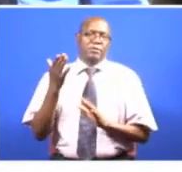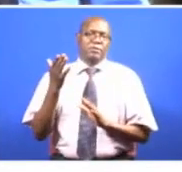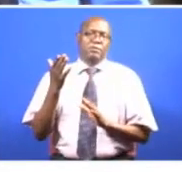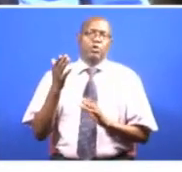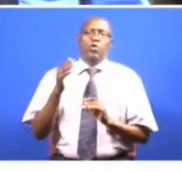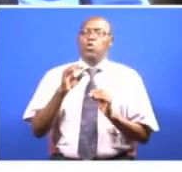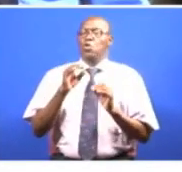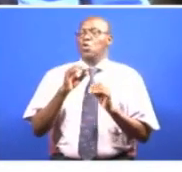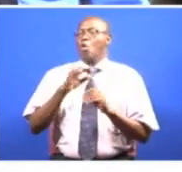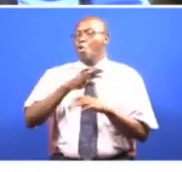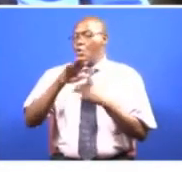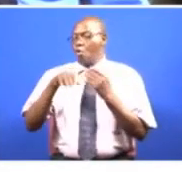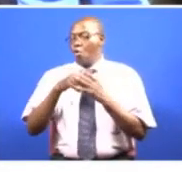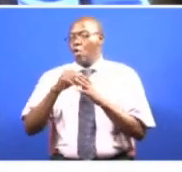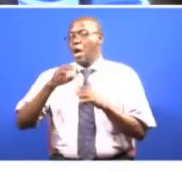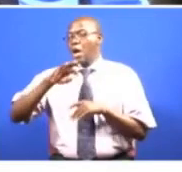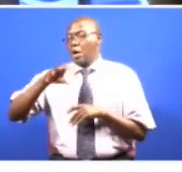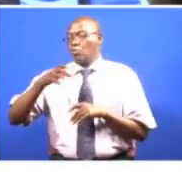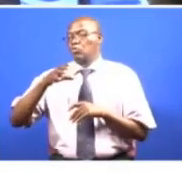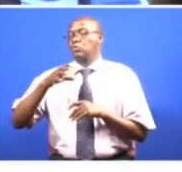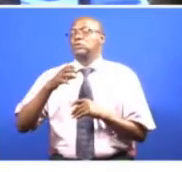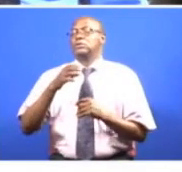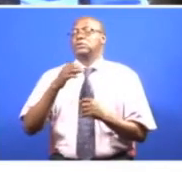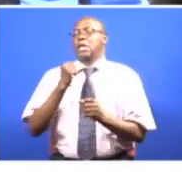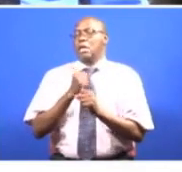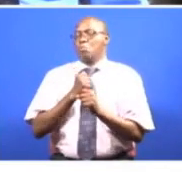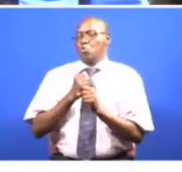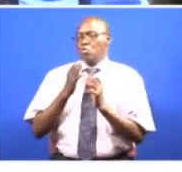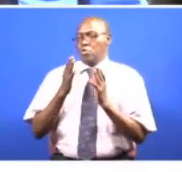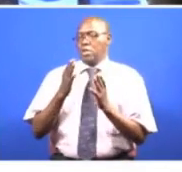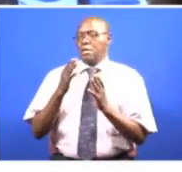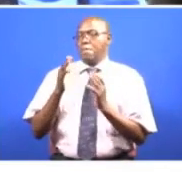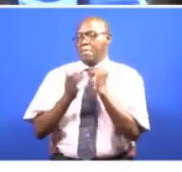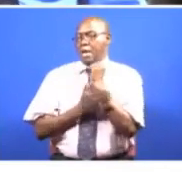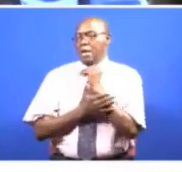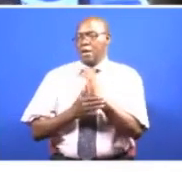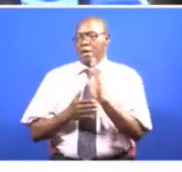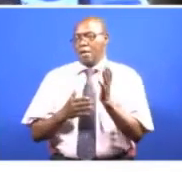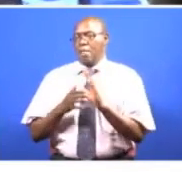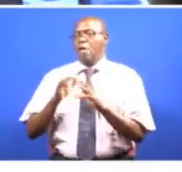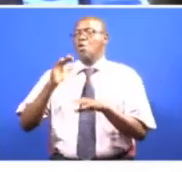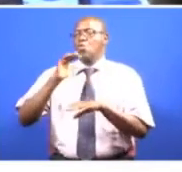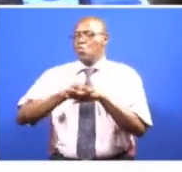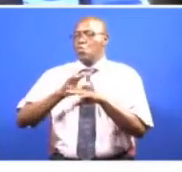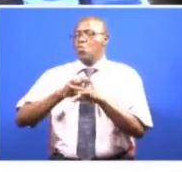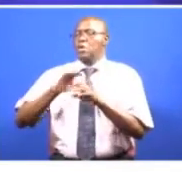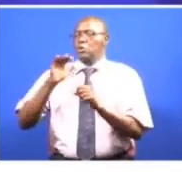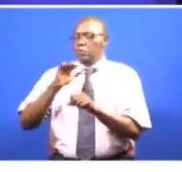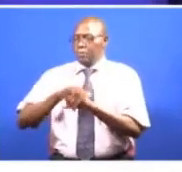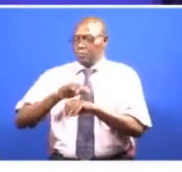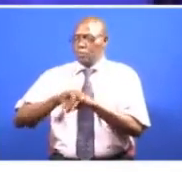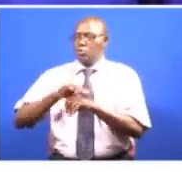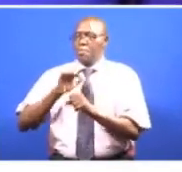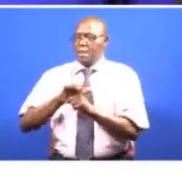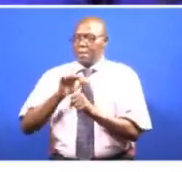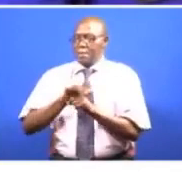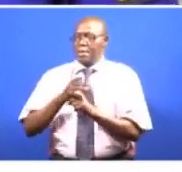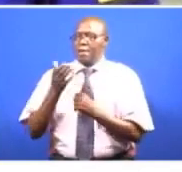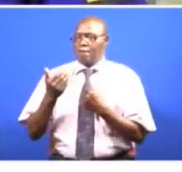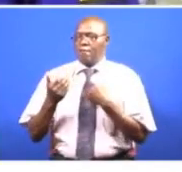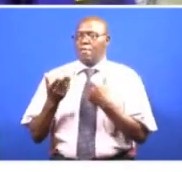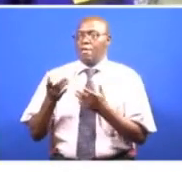bad. There are so many very good county employees doing a good job in Muranga County government. But of course, in